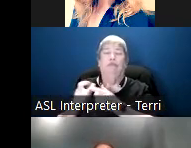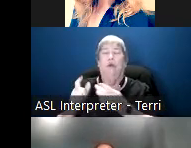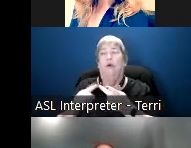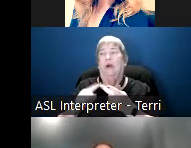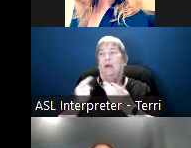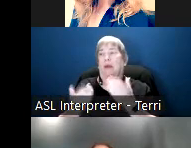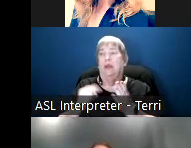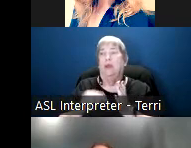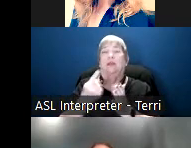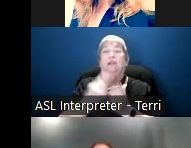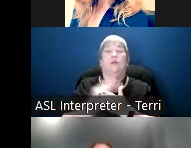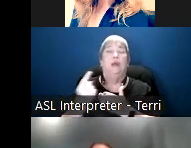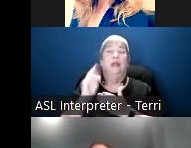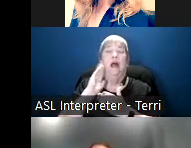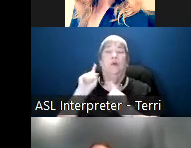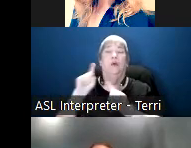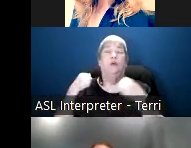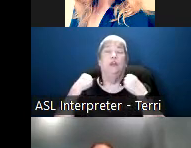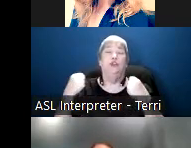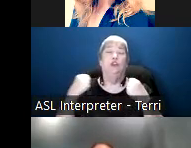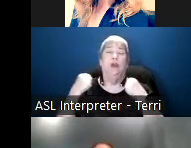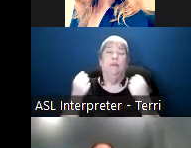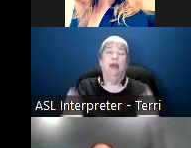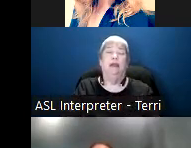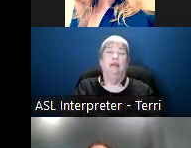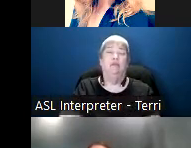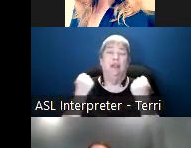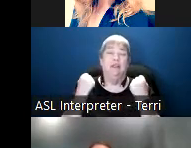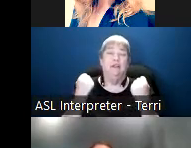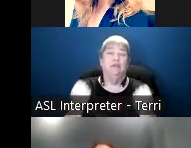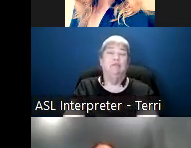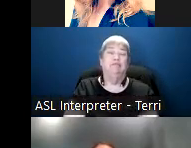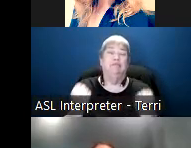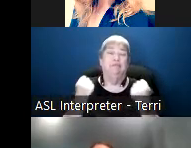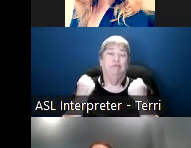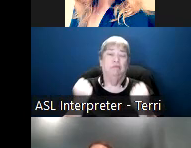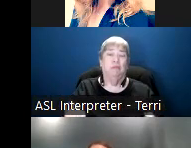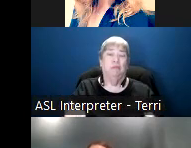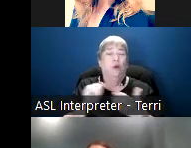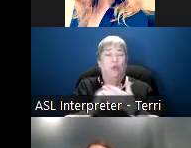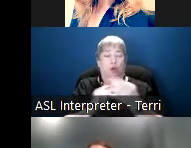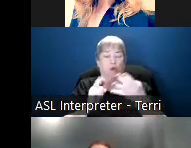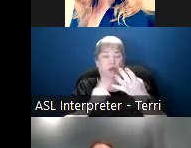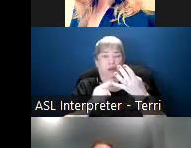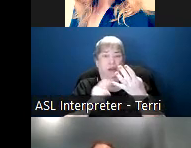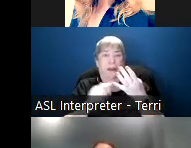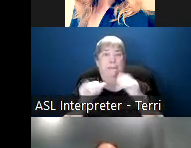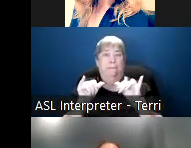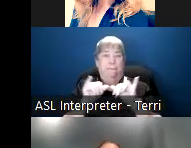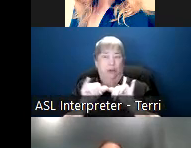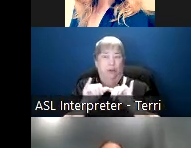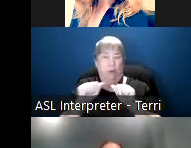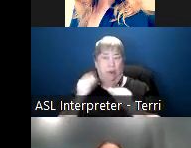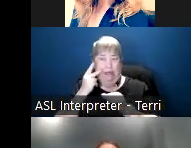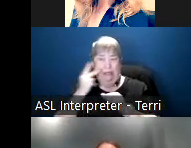So those are specific, they are measurable. You can see if it's working, if it's not working, if you're actually doing it, if it's adding